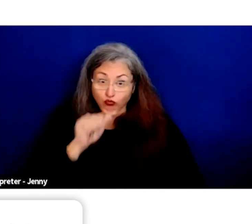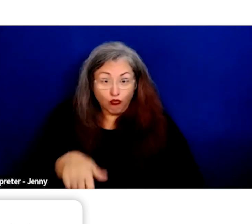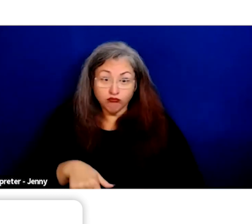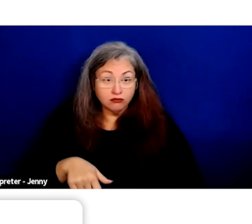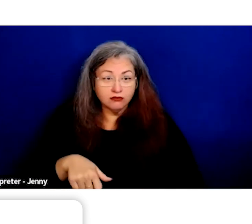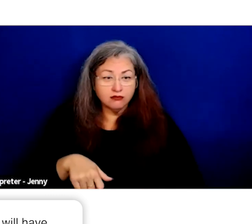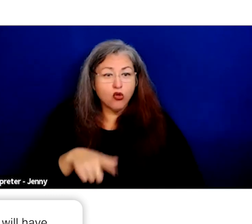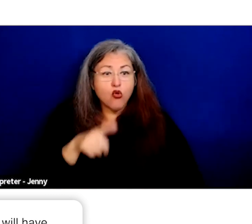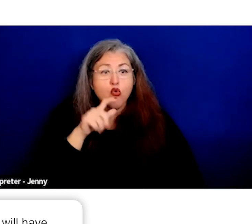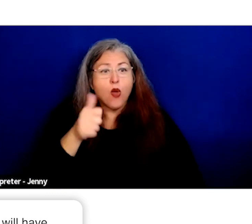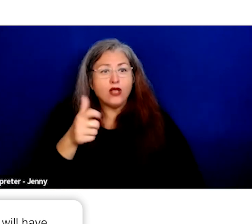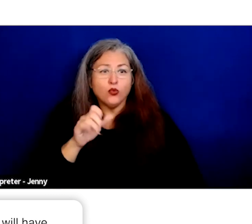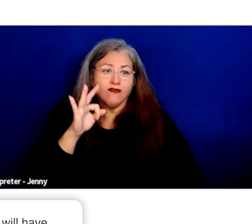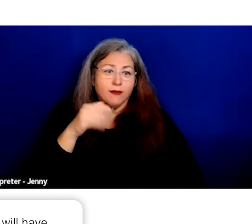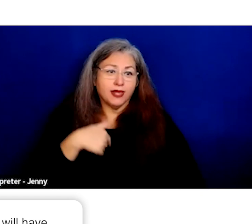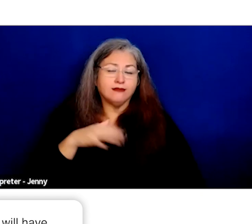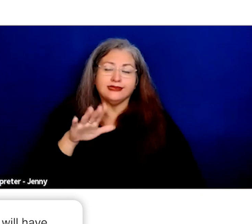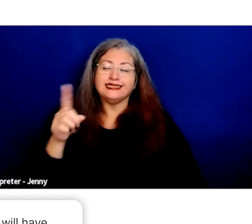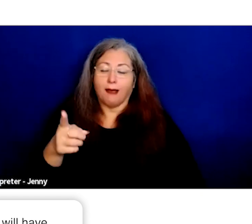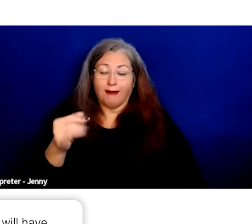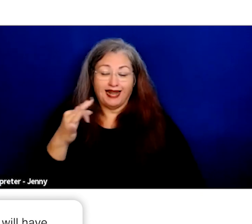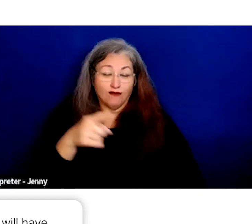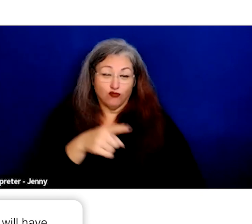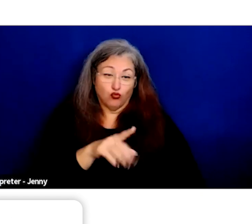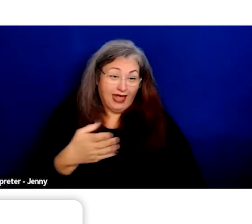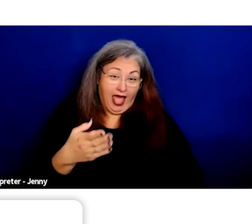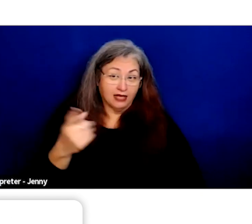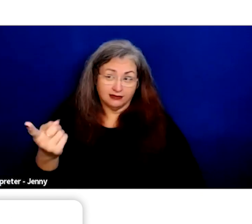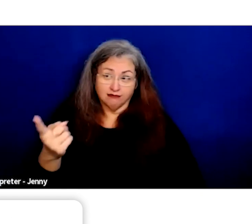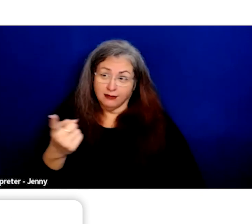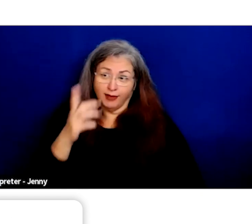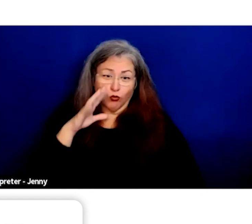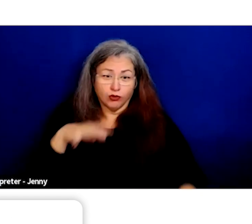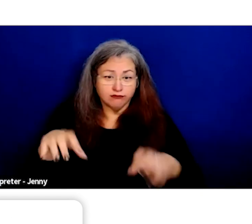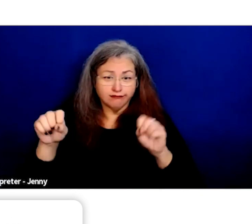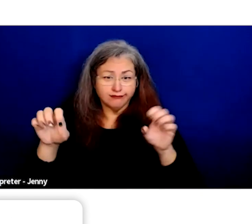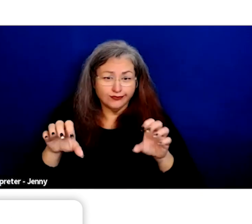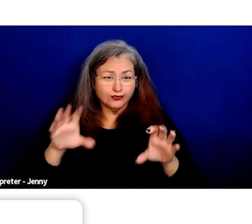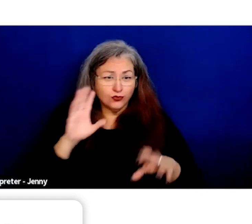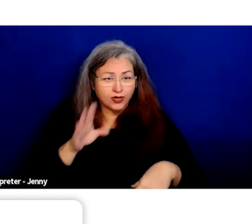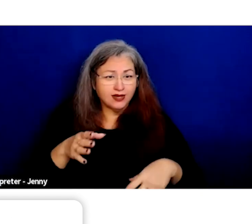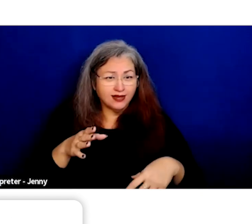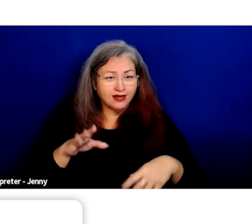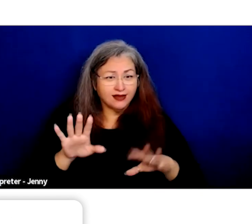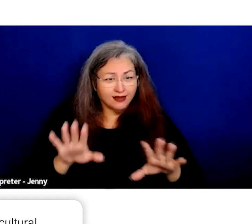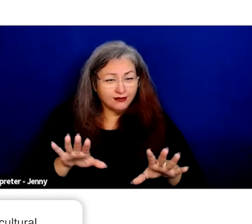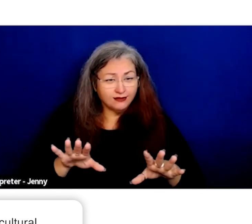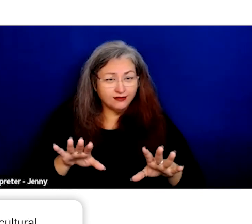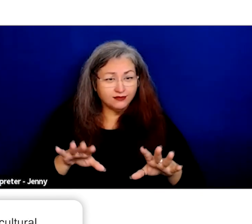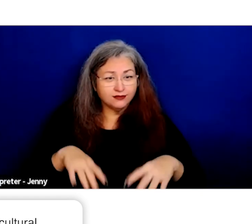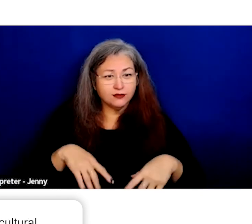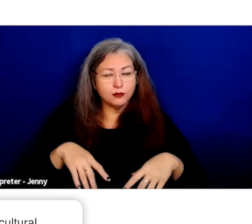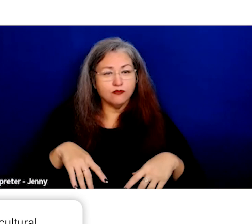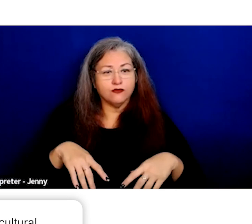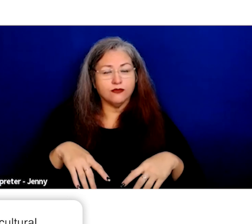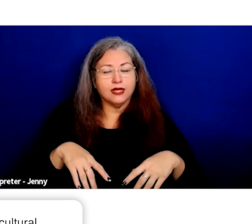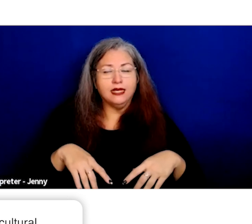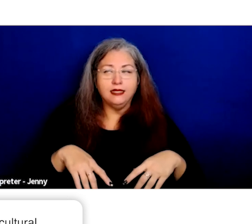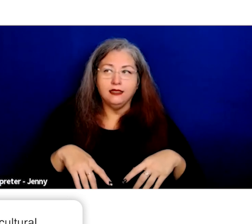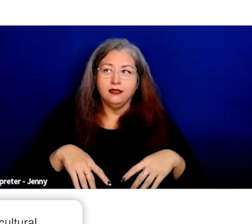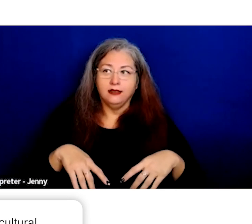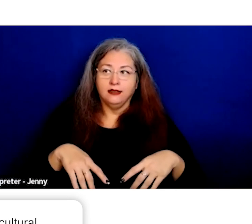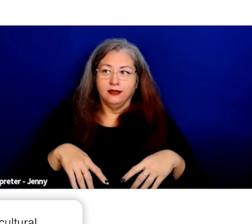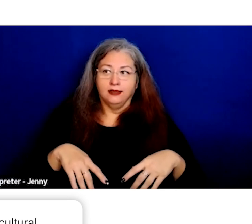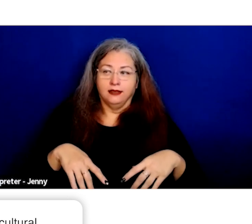Who else is gonna do it but me? Somebody will if you die. Like, you know, right? Like it's really